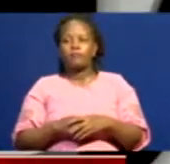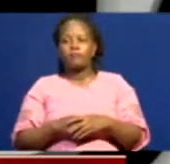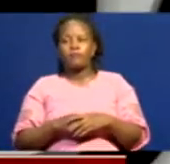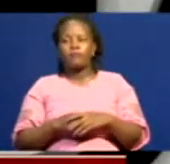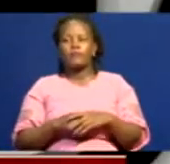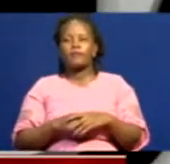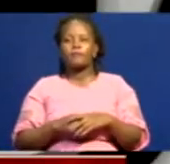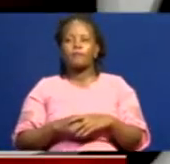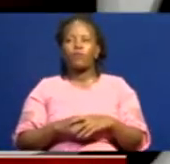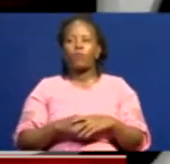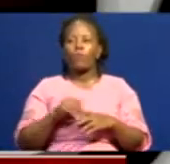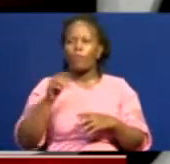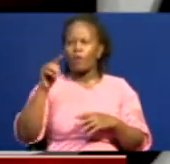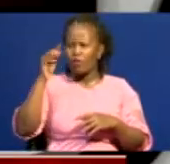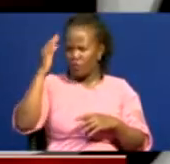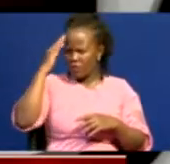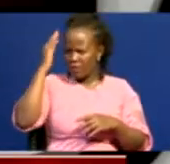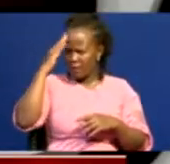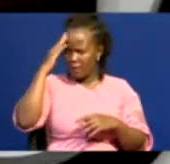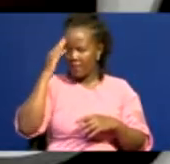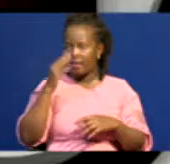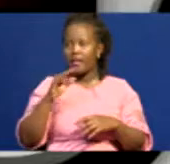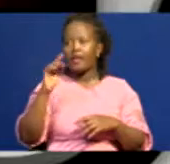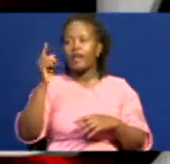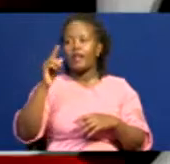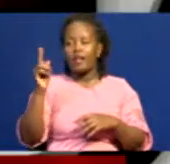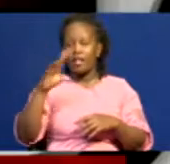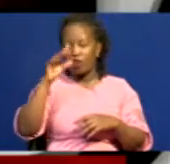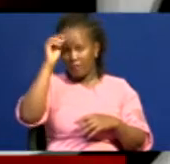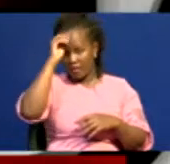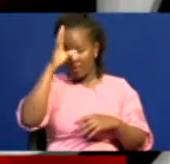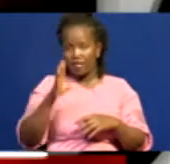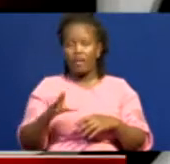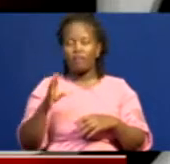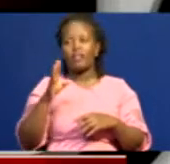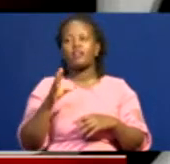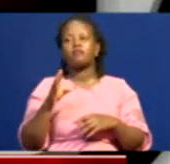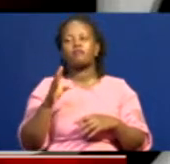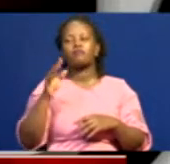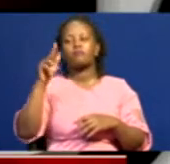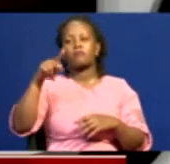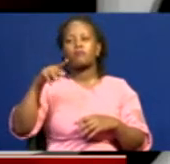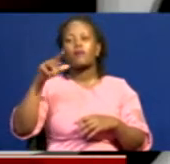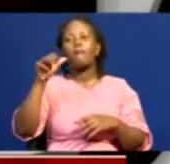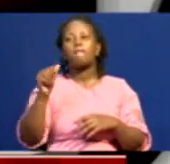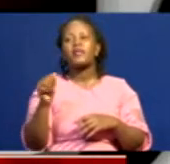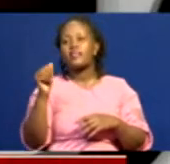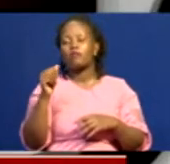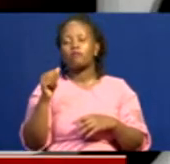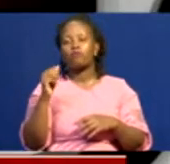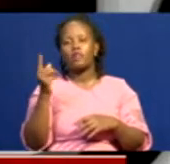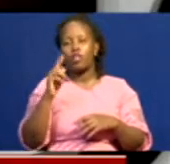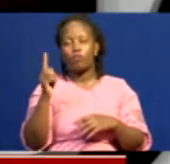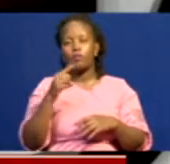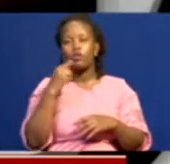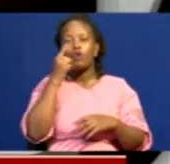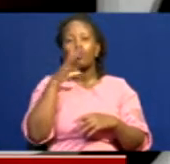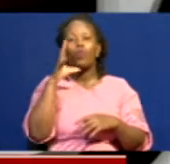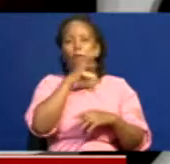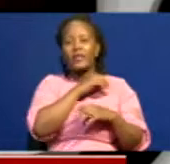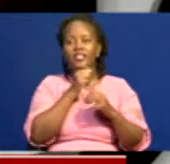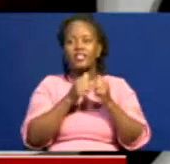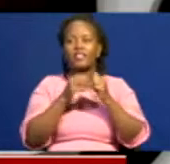Now, do you remember Nairobi Governor Johnson Sakaja's personal assistant, Osman Khalif, who had been missing for 17